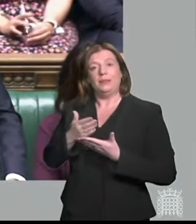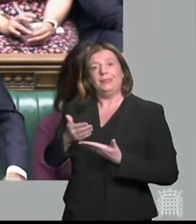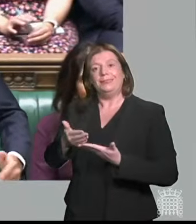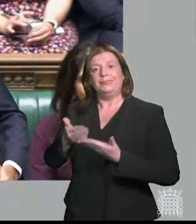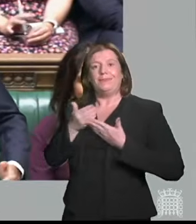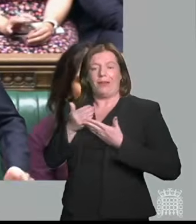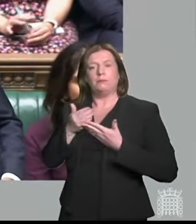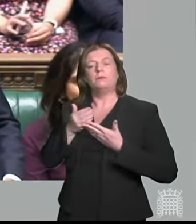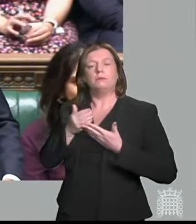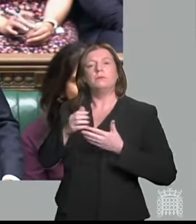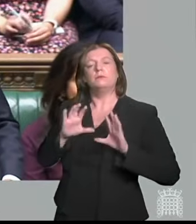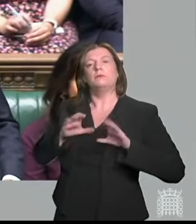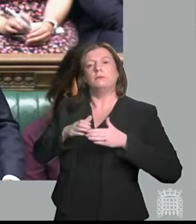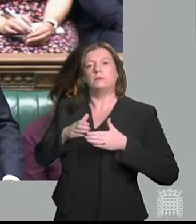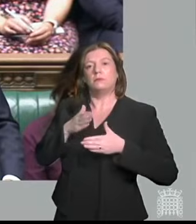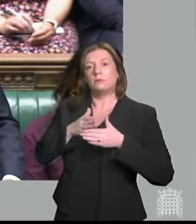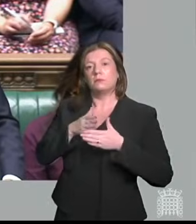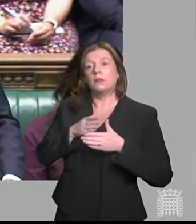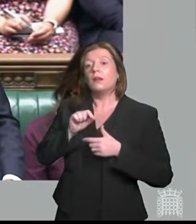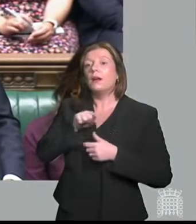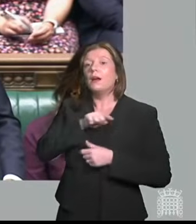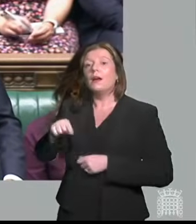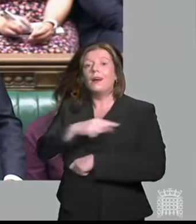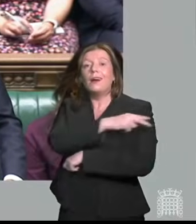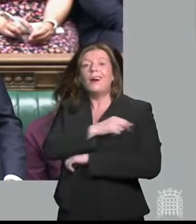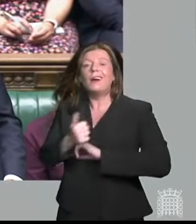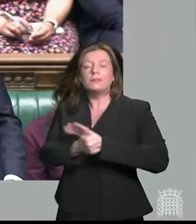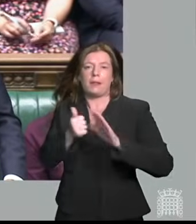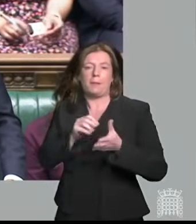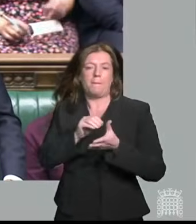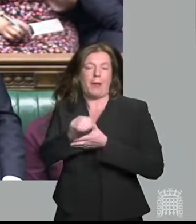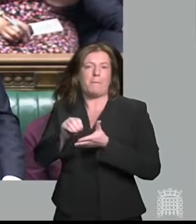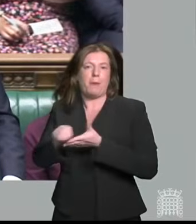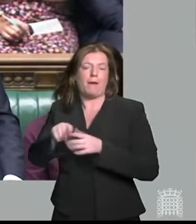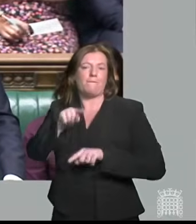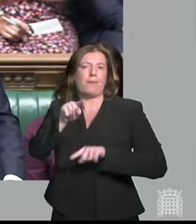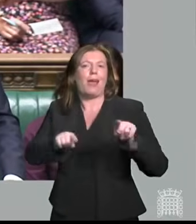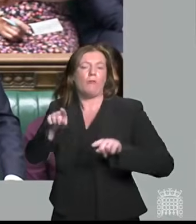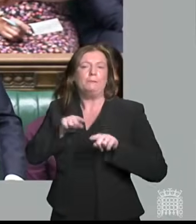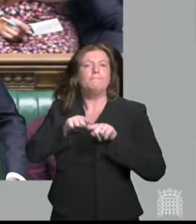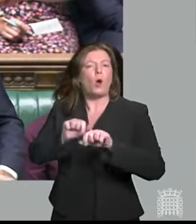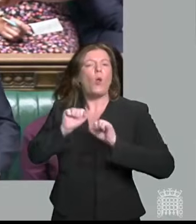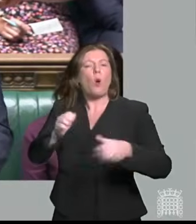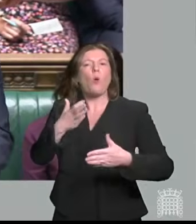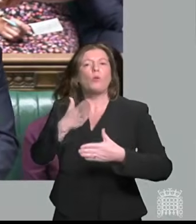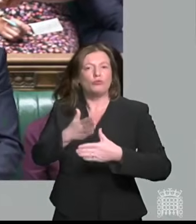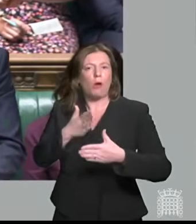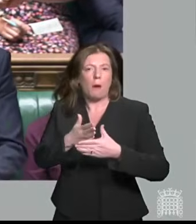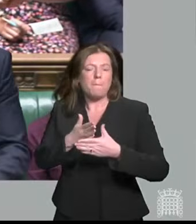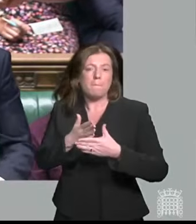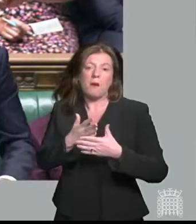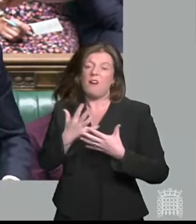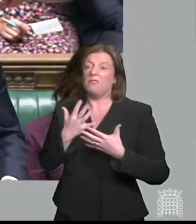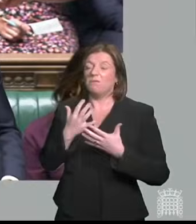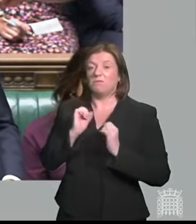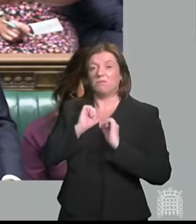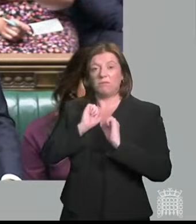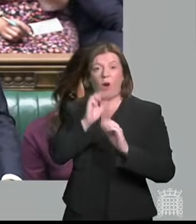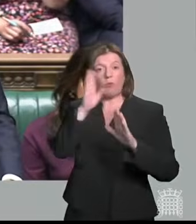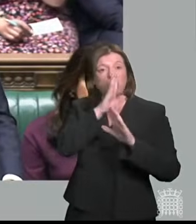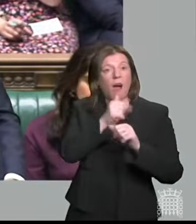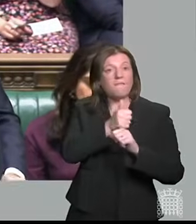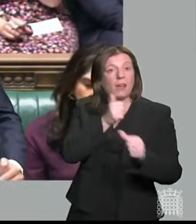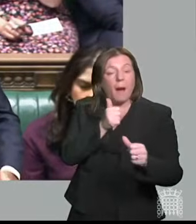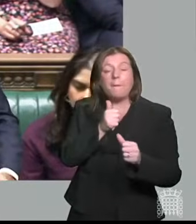Munitions. Differing rates are paid for workers with different skills and qualifications, which is entirely normal practice in both the public and the